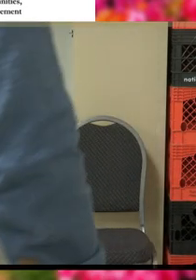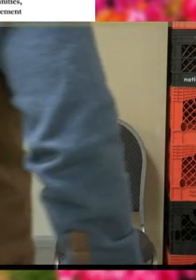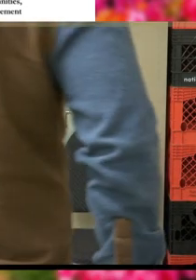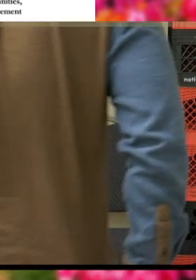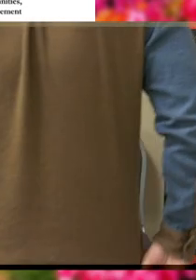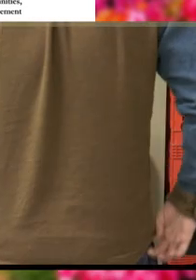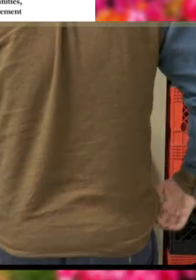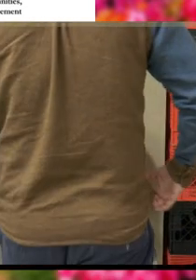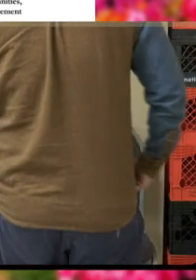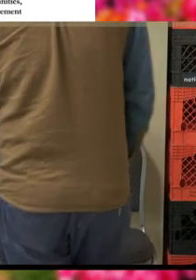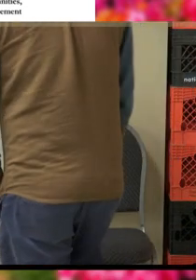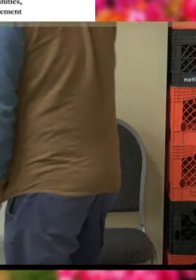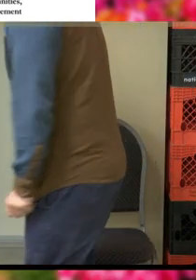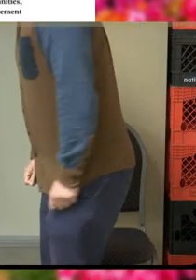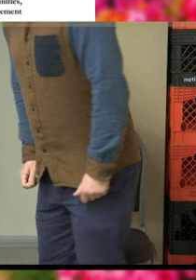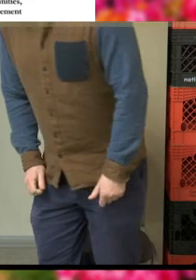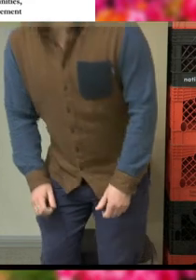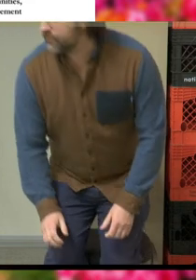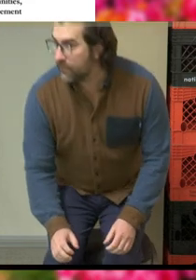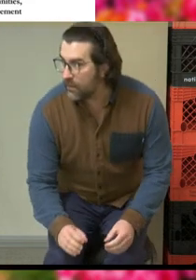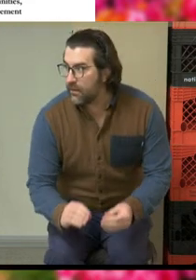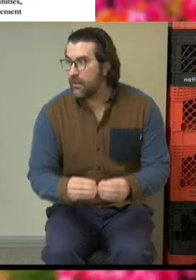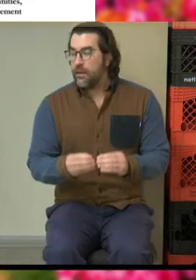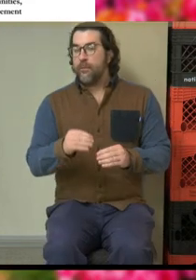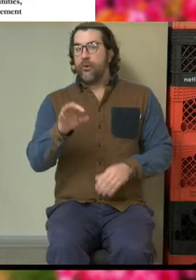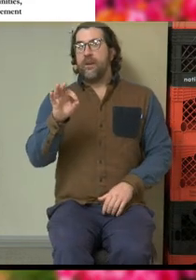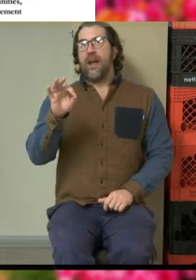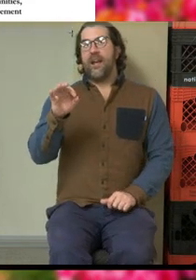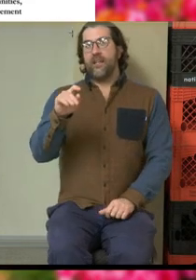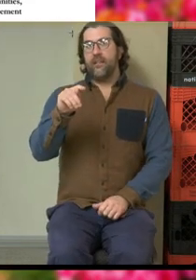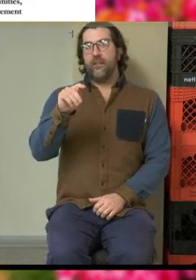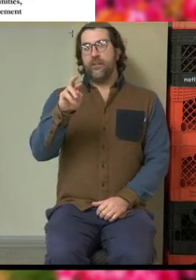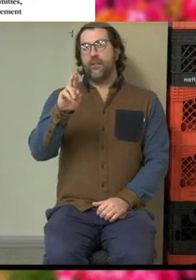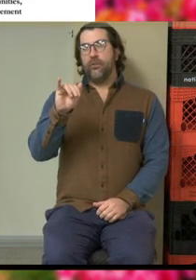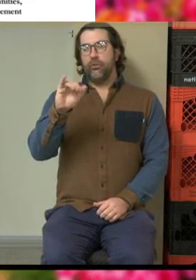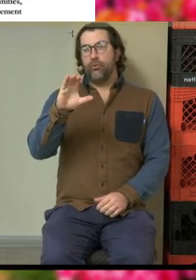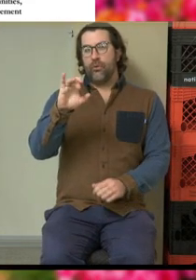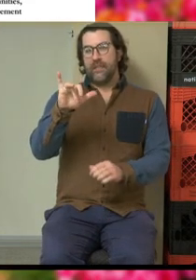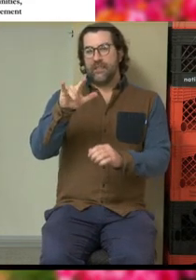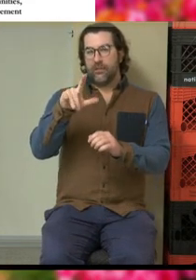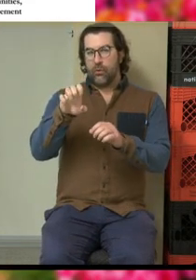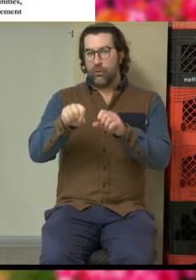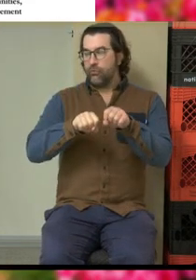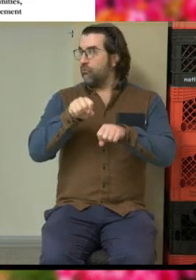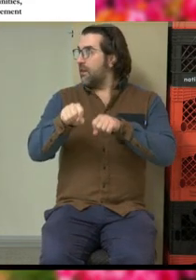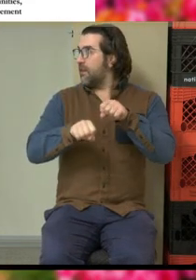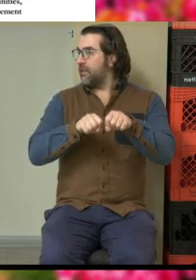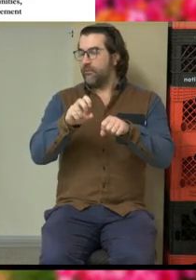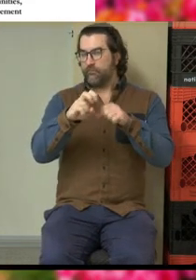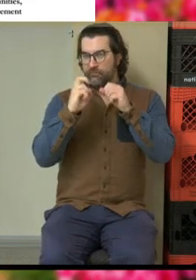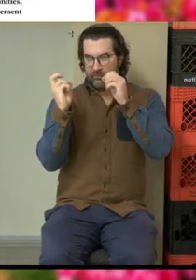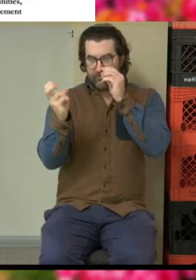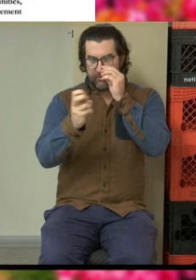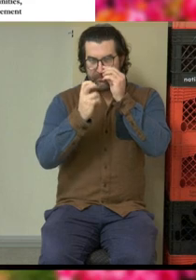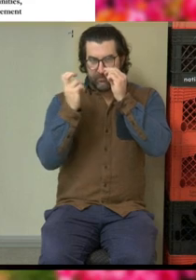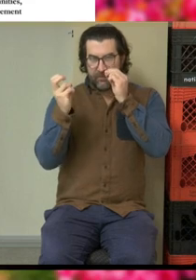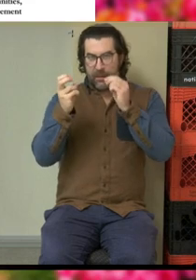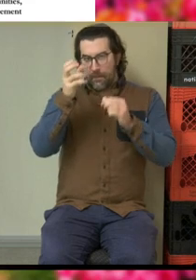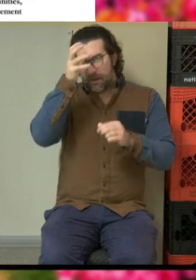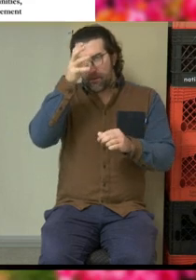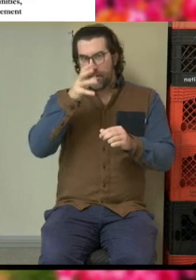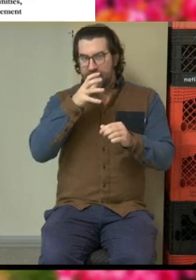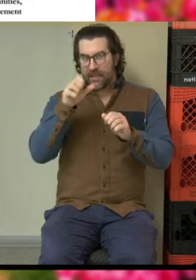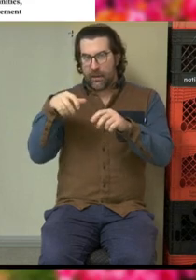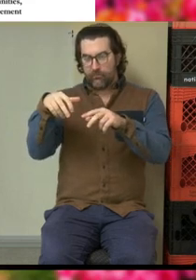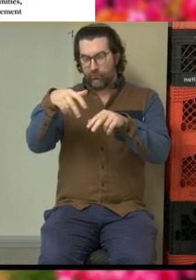goes around the playground, so that's for kids to, you know, learn to ride their bikes. Parents can also kind of walk around while